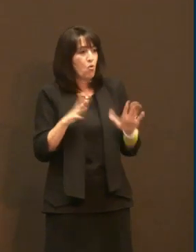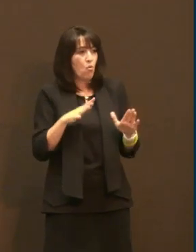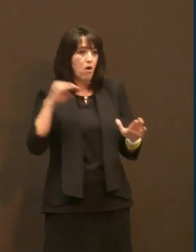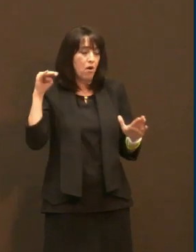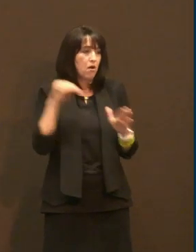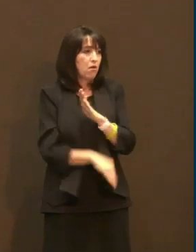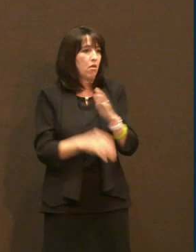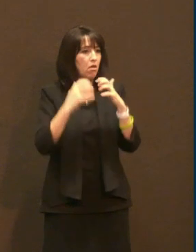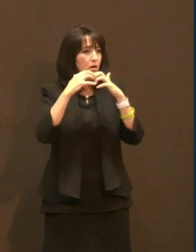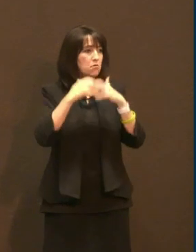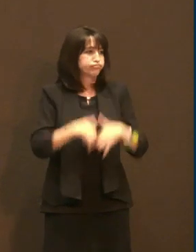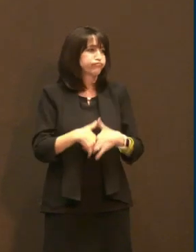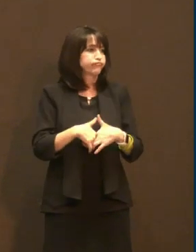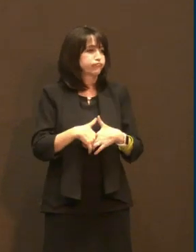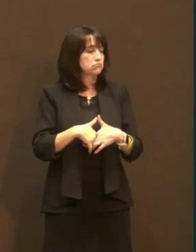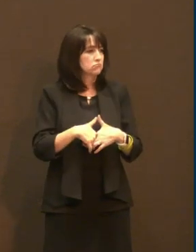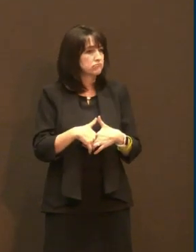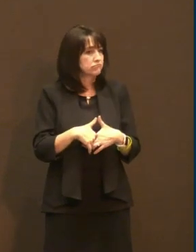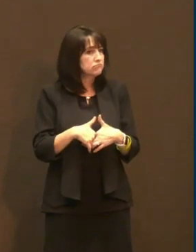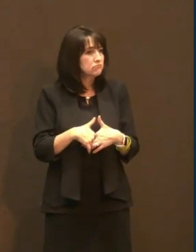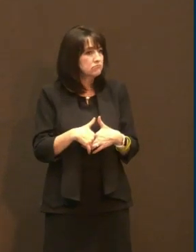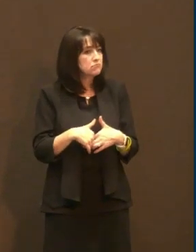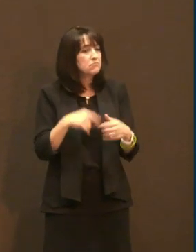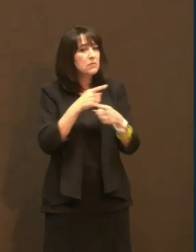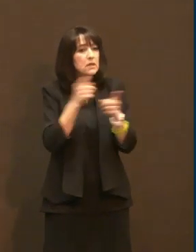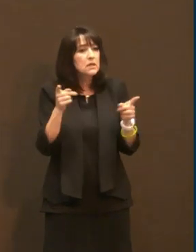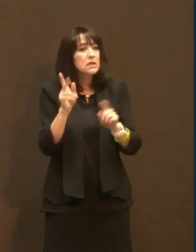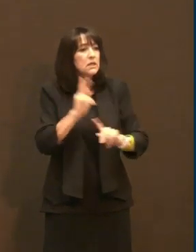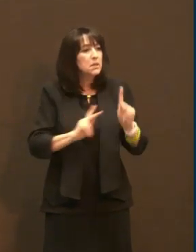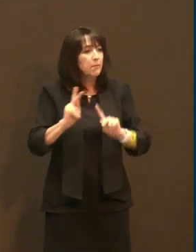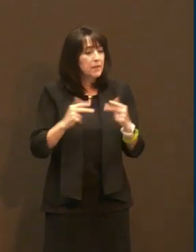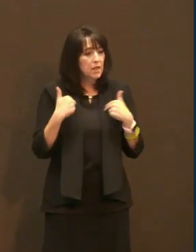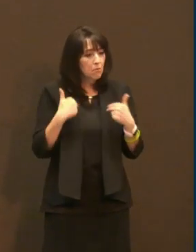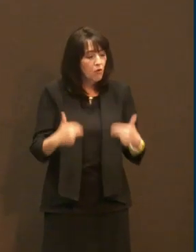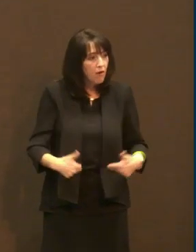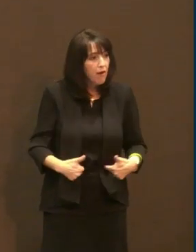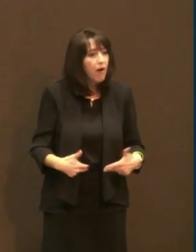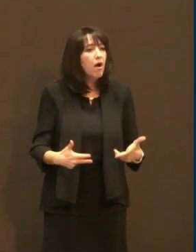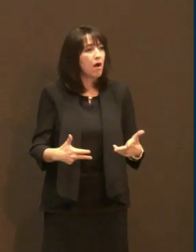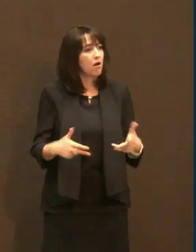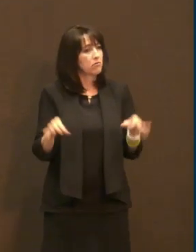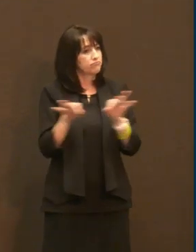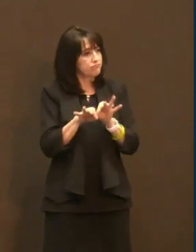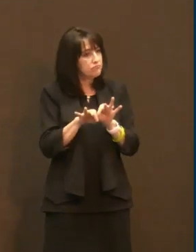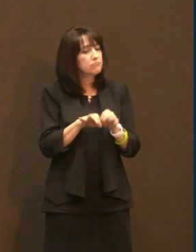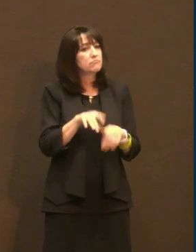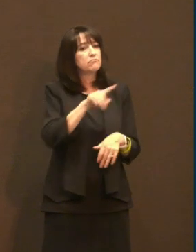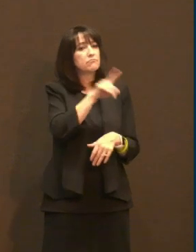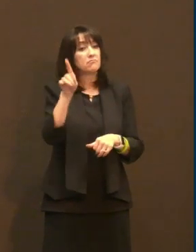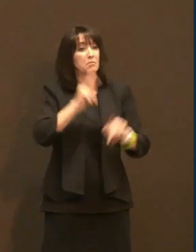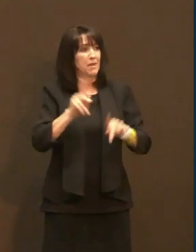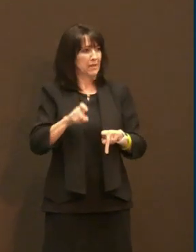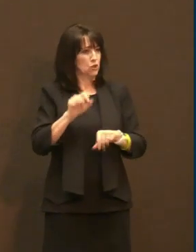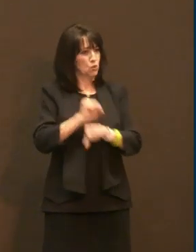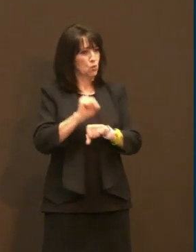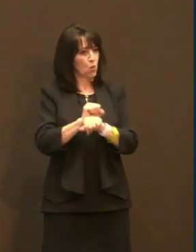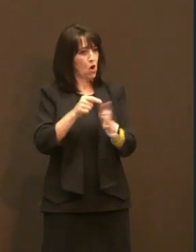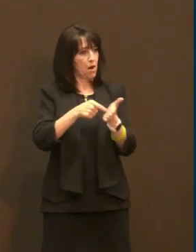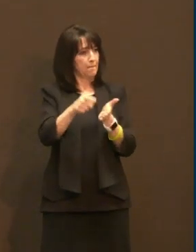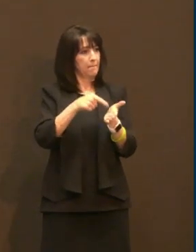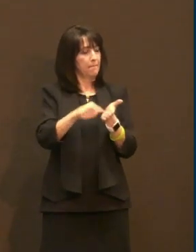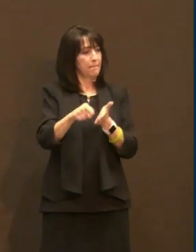is in terms of health and welfare, the ability of people to pay their bills, the ability of business owners to stay